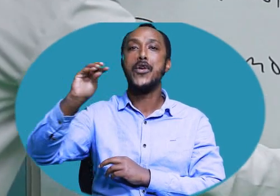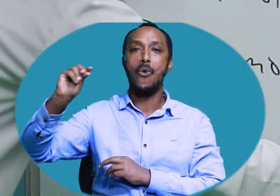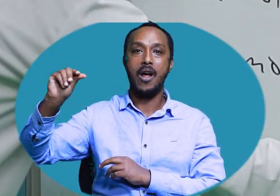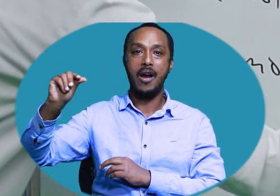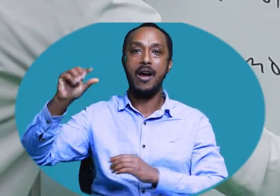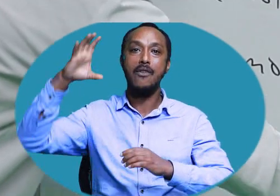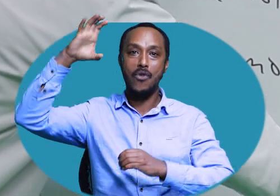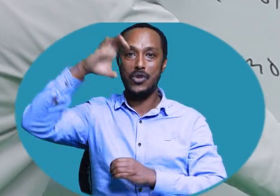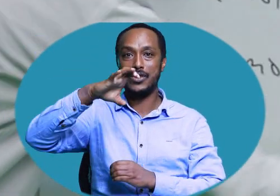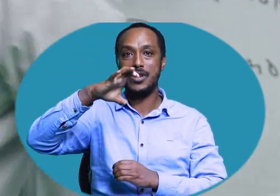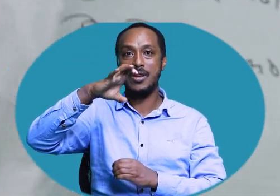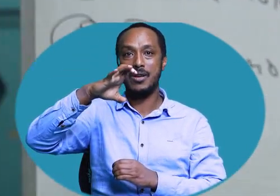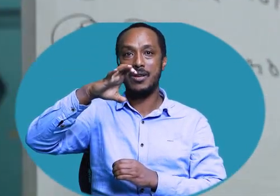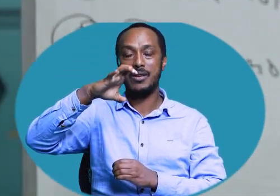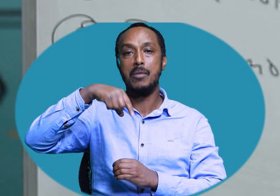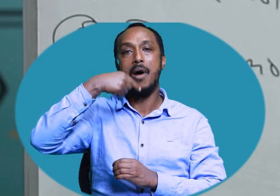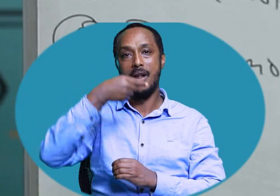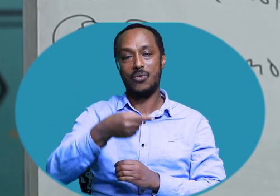intermolecular forces.